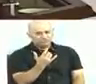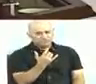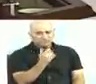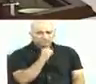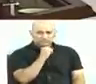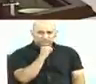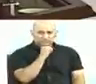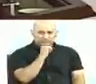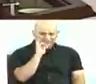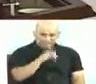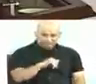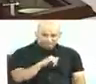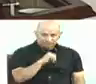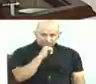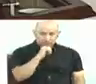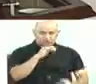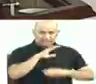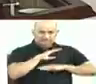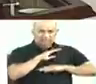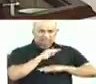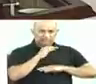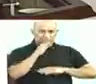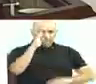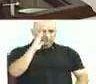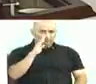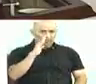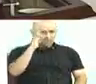not satisfy God.